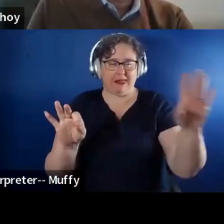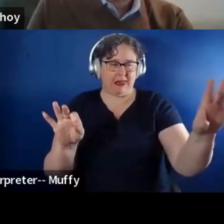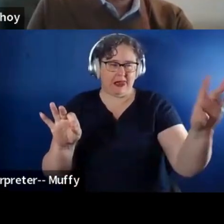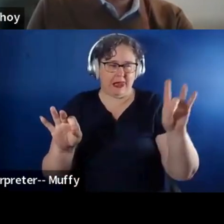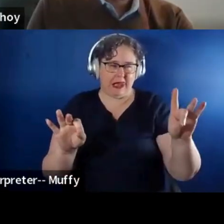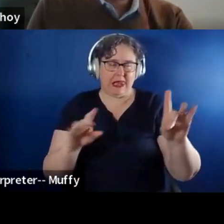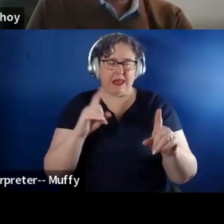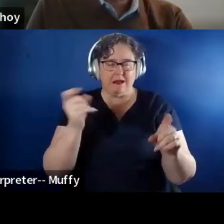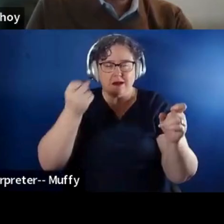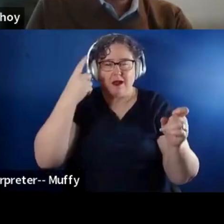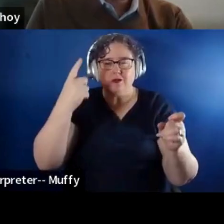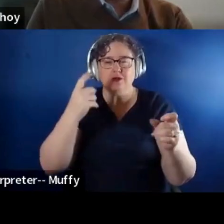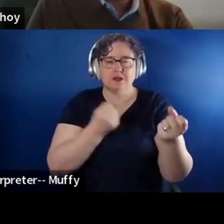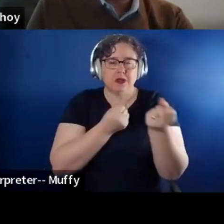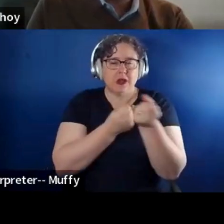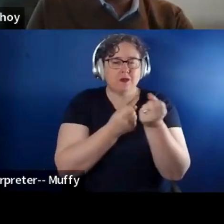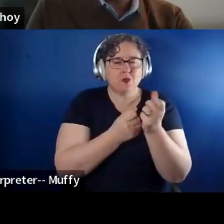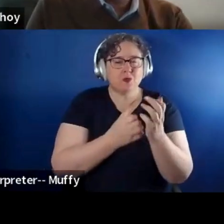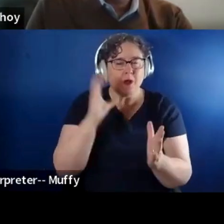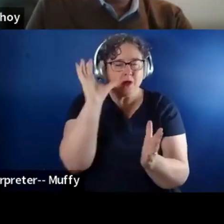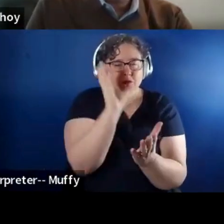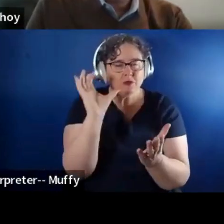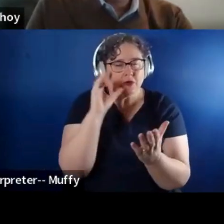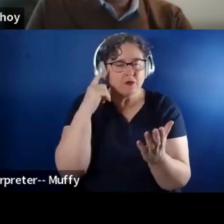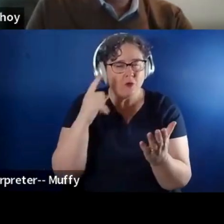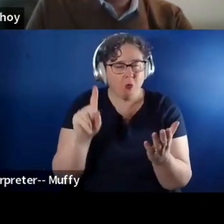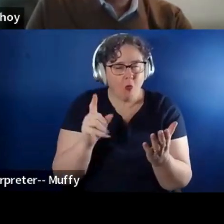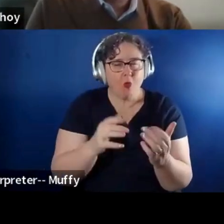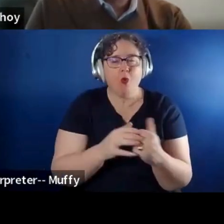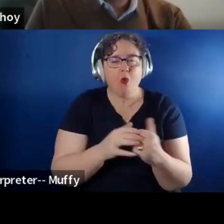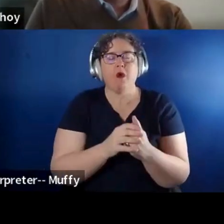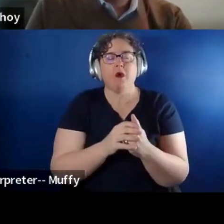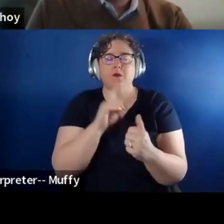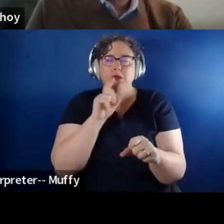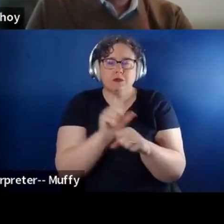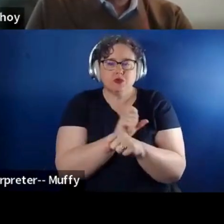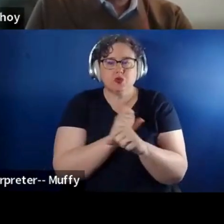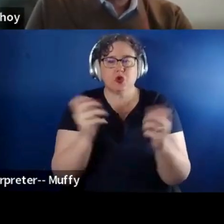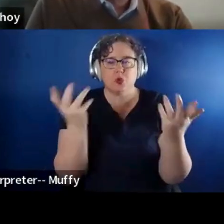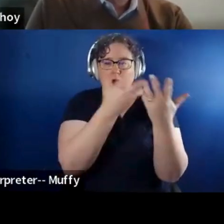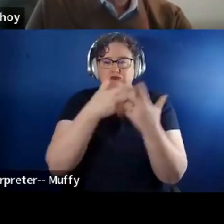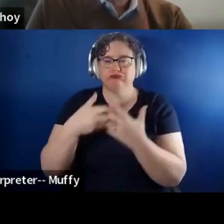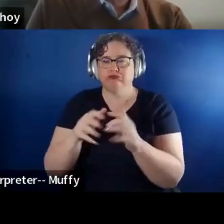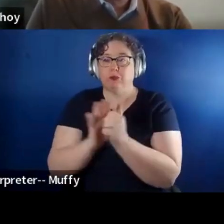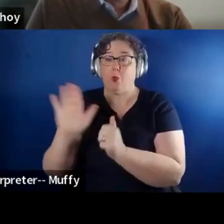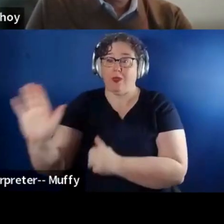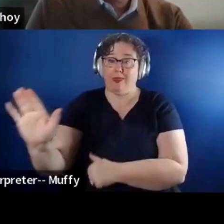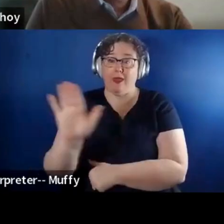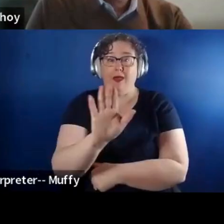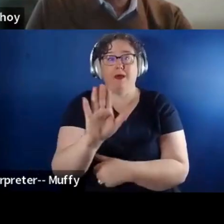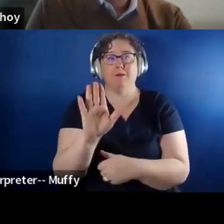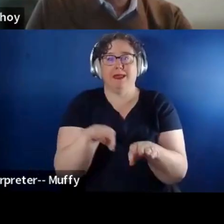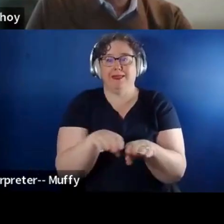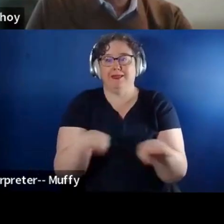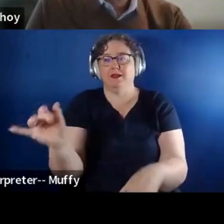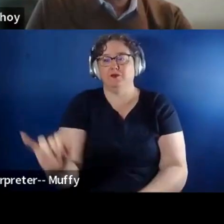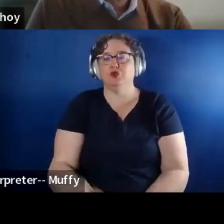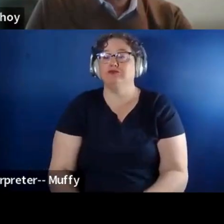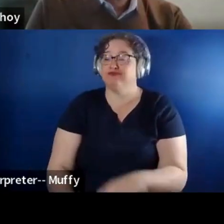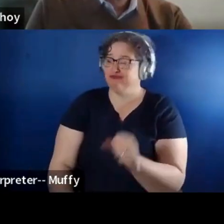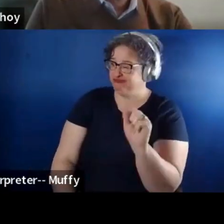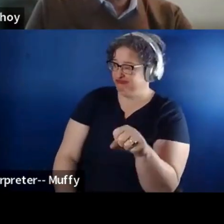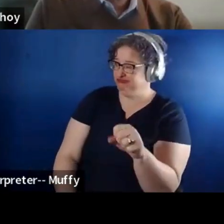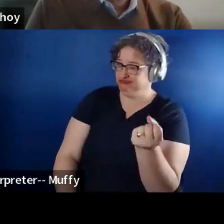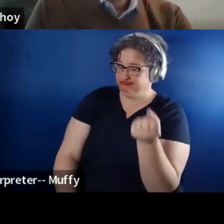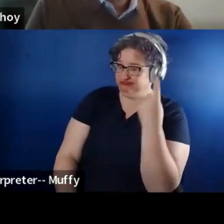what your sponsors are looking for and make sure that you're aligning with them at that level as well. Yeah, that makes sense.